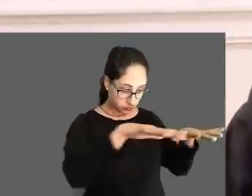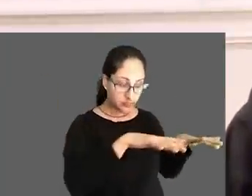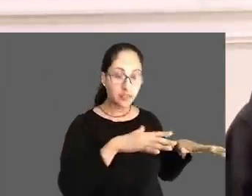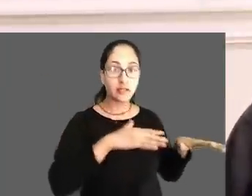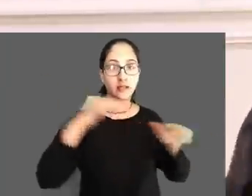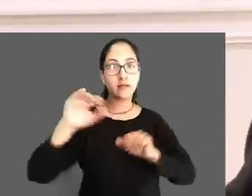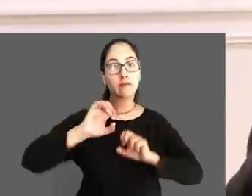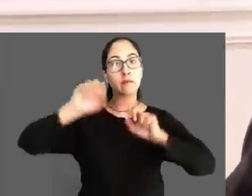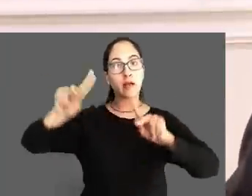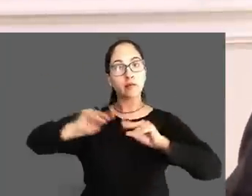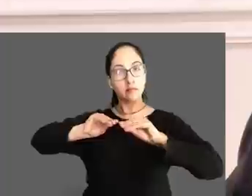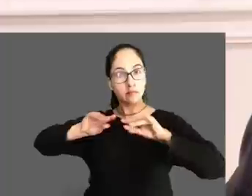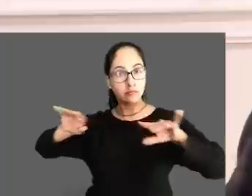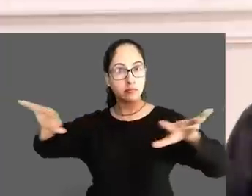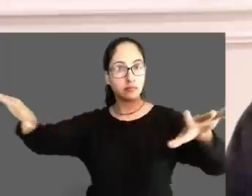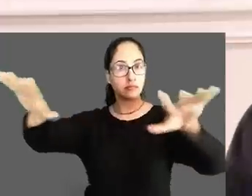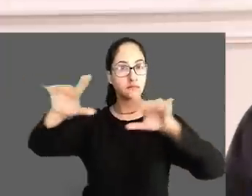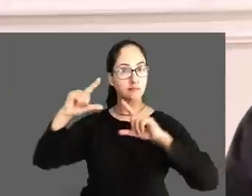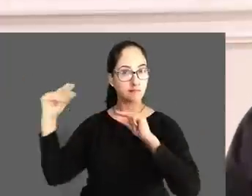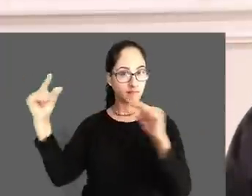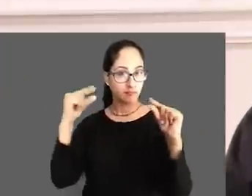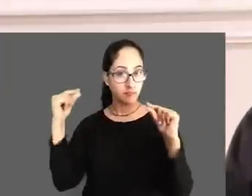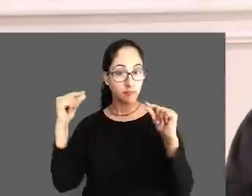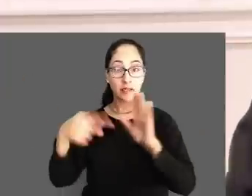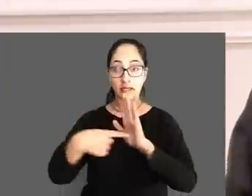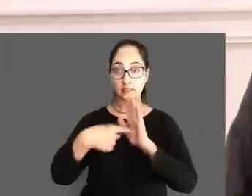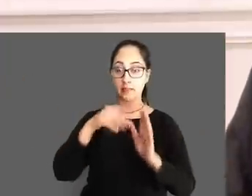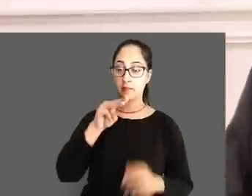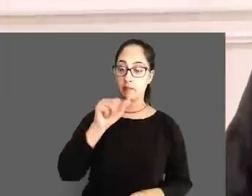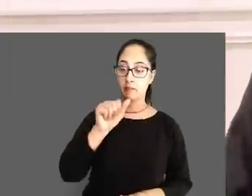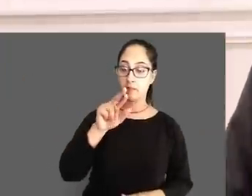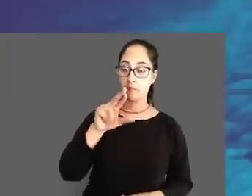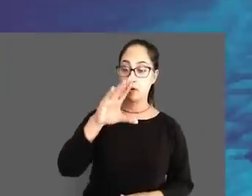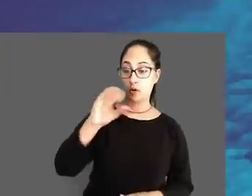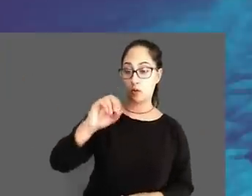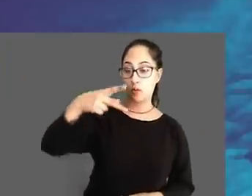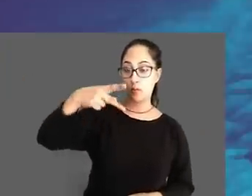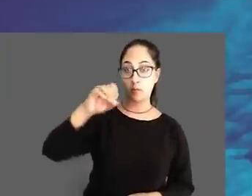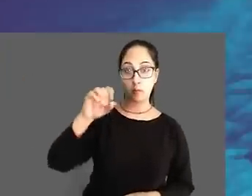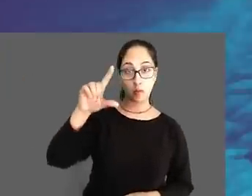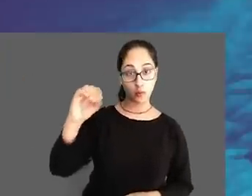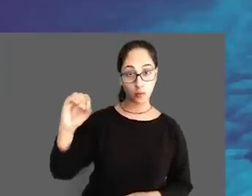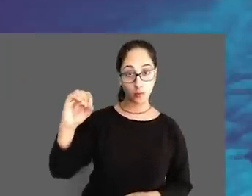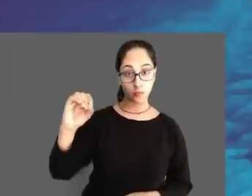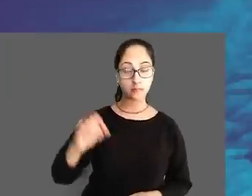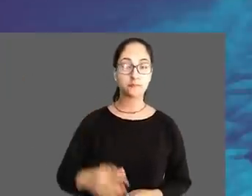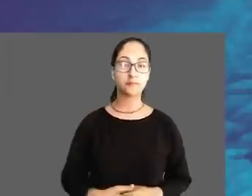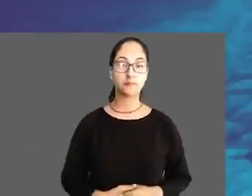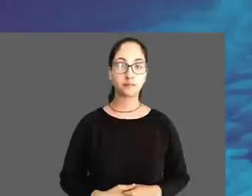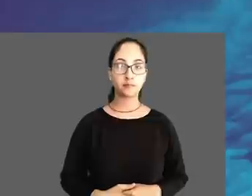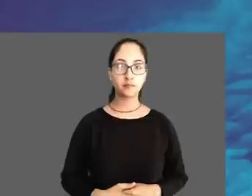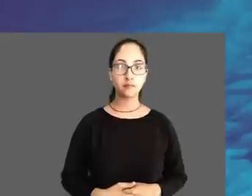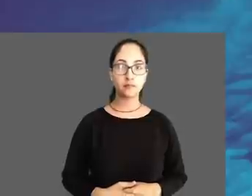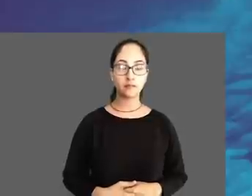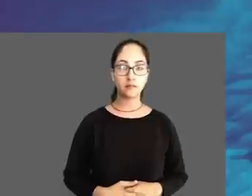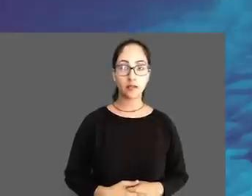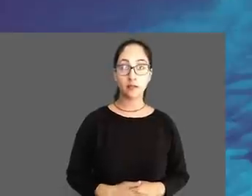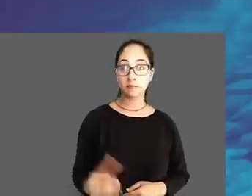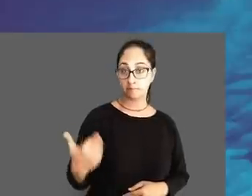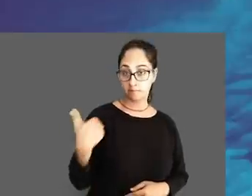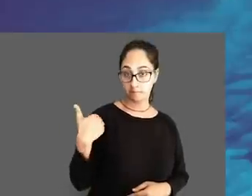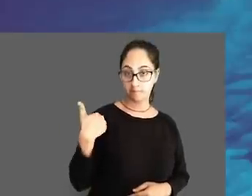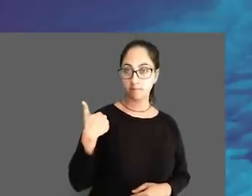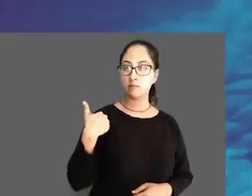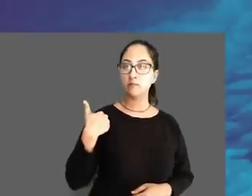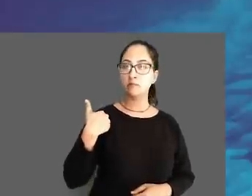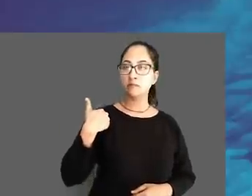or empires or individuals that were hostile to the Ismailis at that time. And so it's really important to